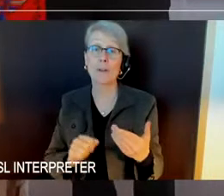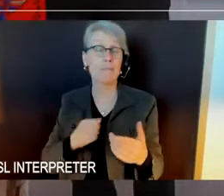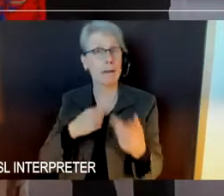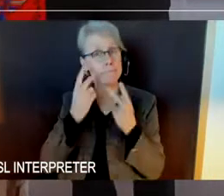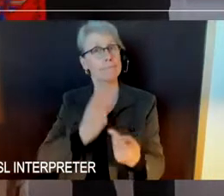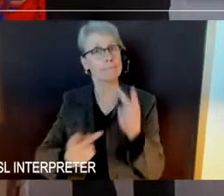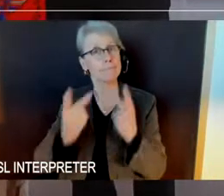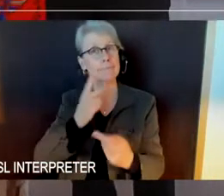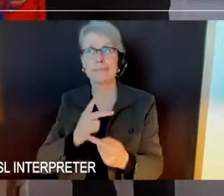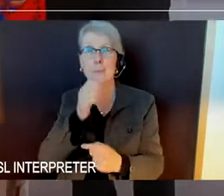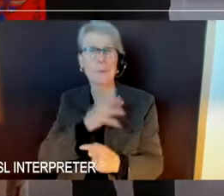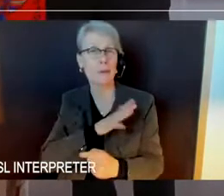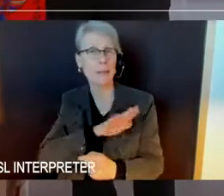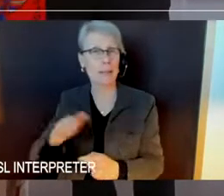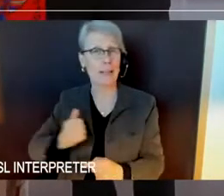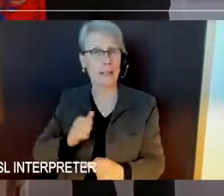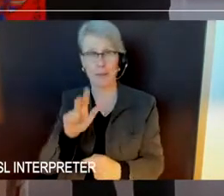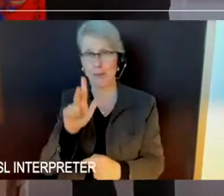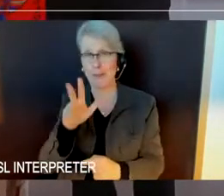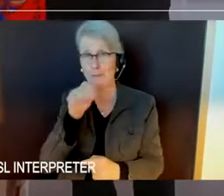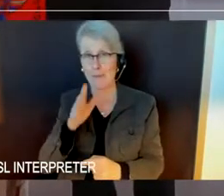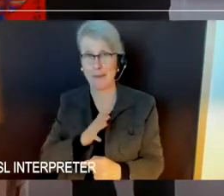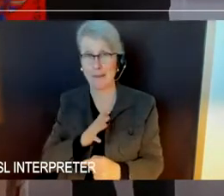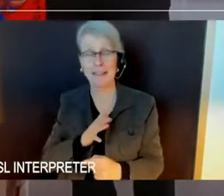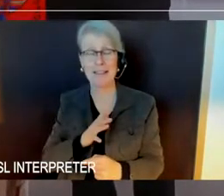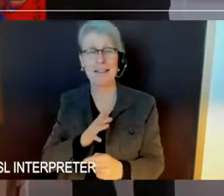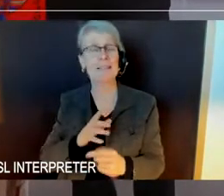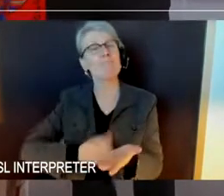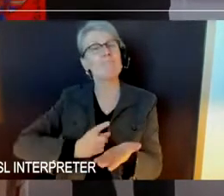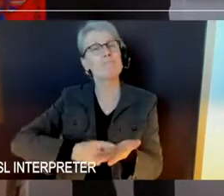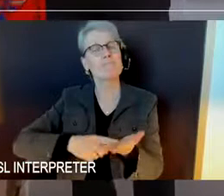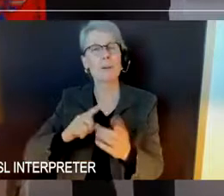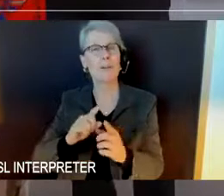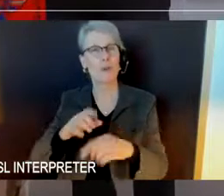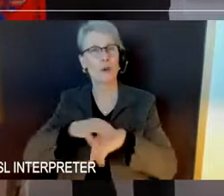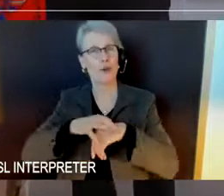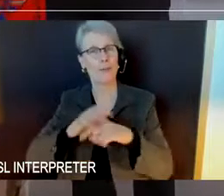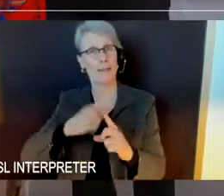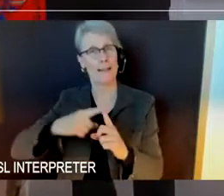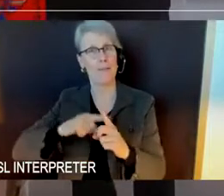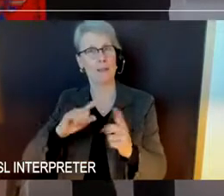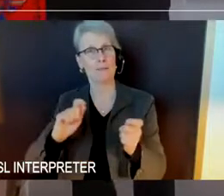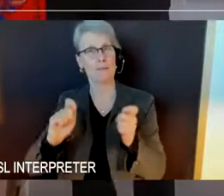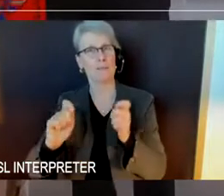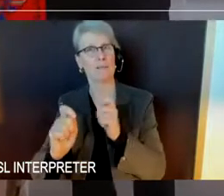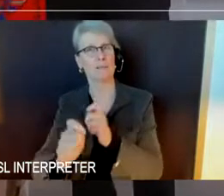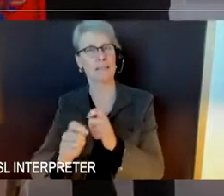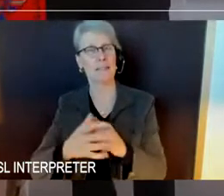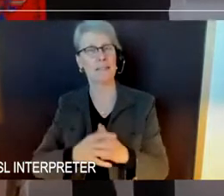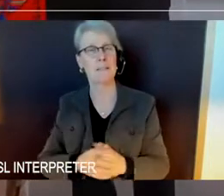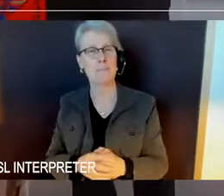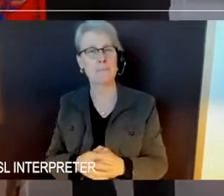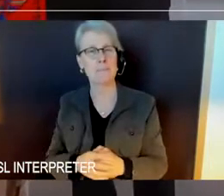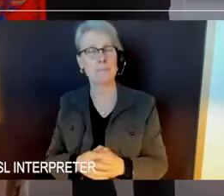is what I have learned from 35 women from across the country on the topic of climate change, is that